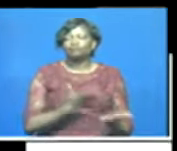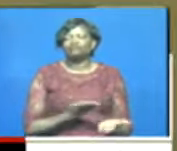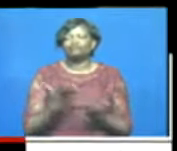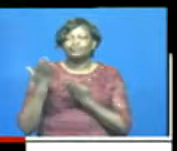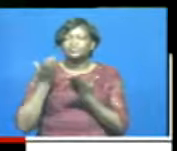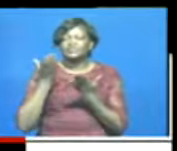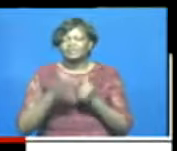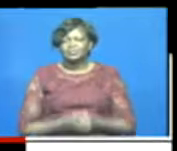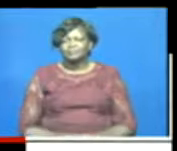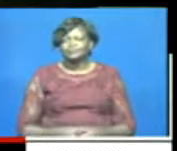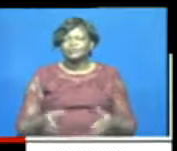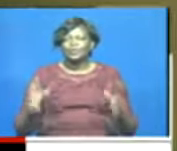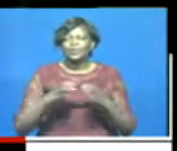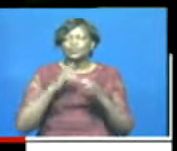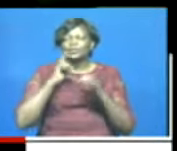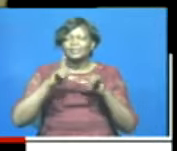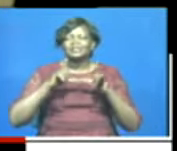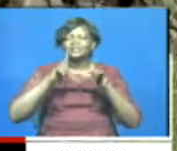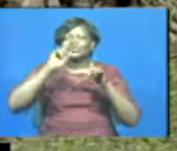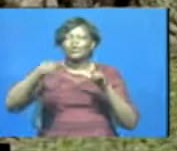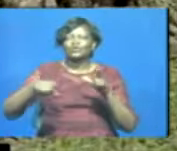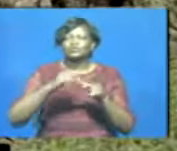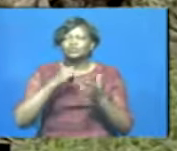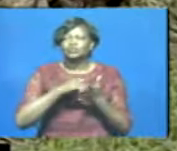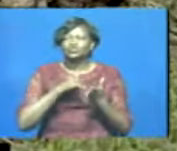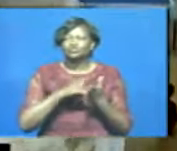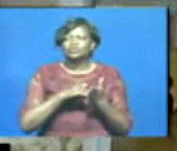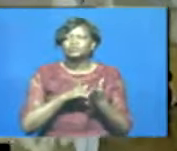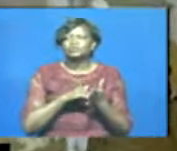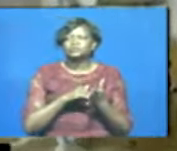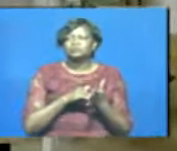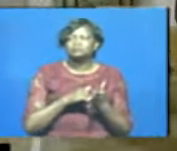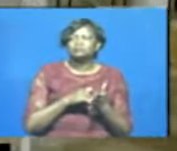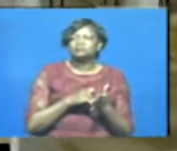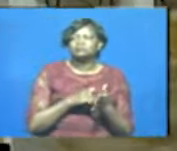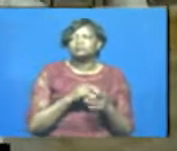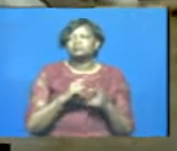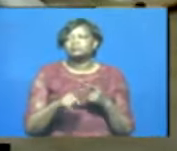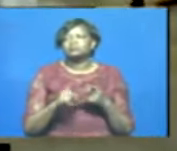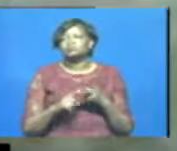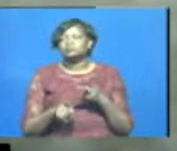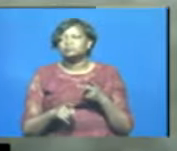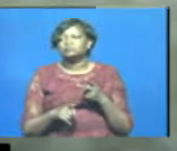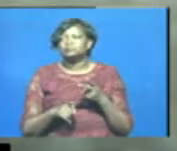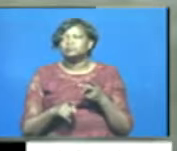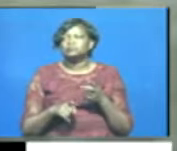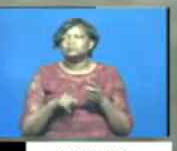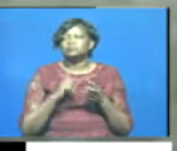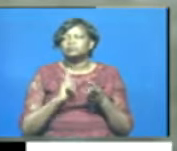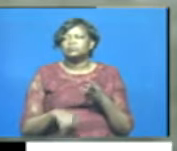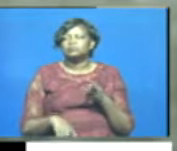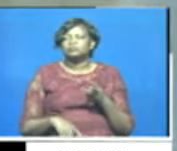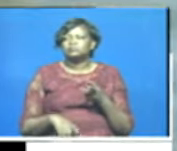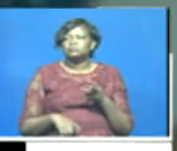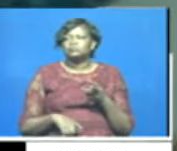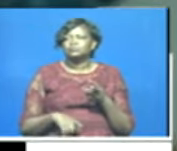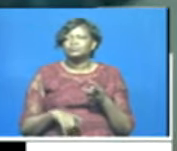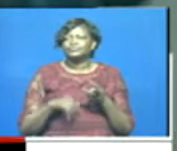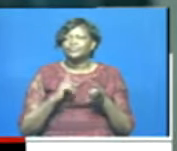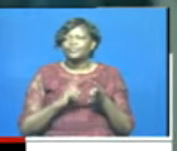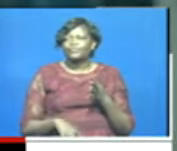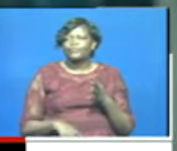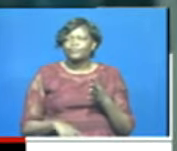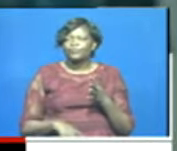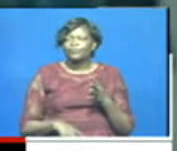whose licenses were revoked include Al Mikdad Parcel Services, Apollo Express Limited, Roy Parcels, and